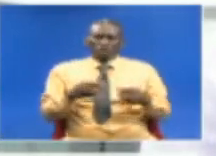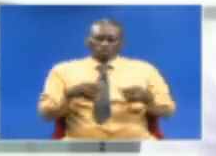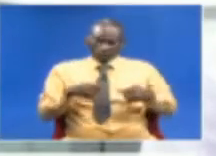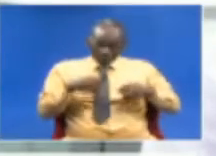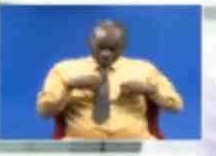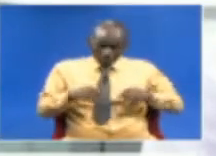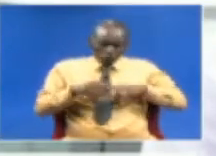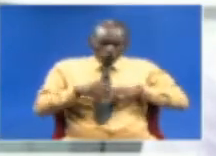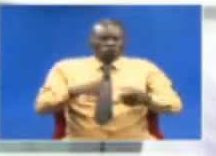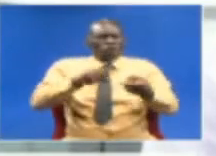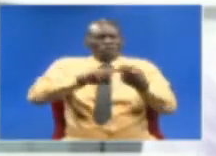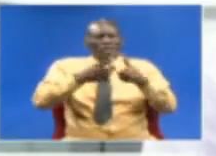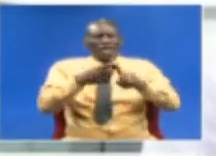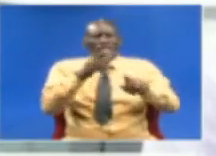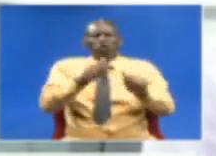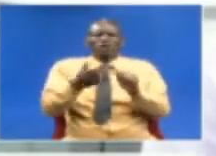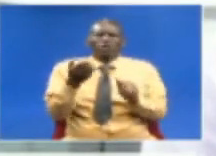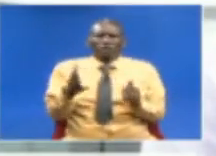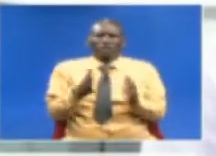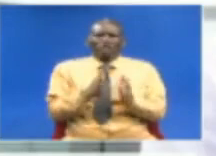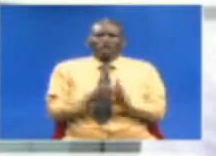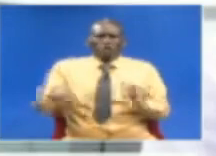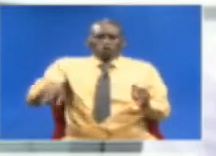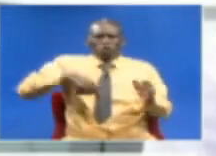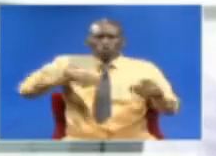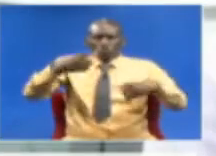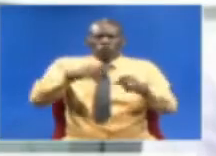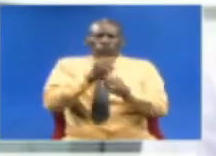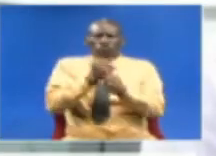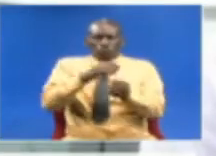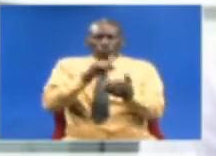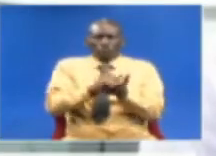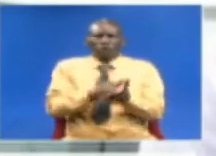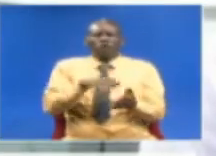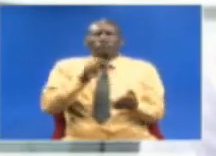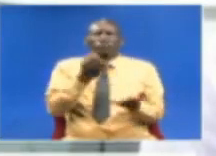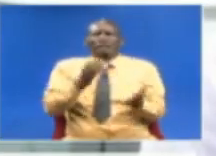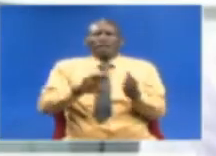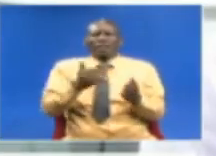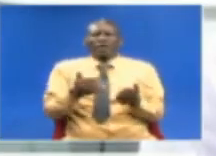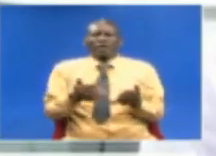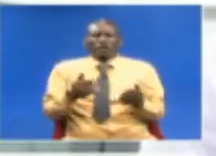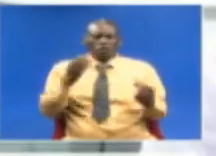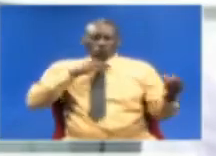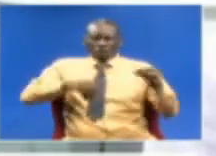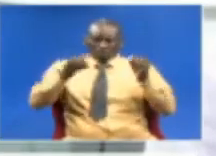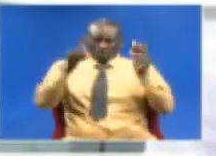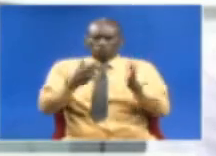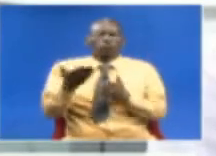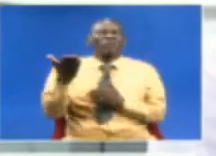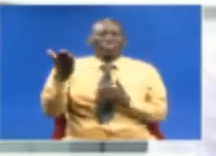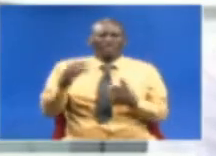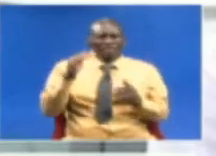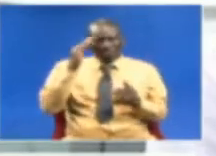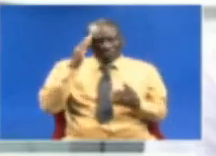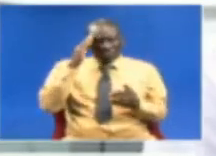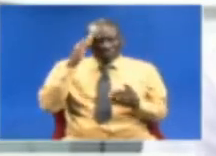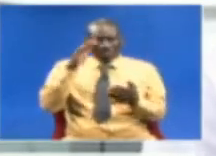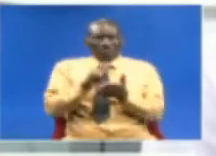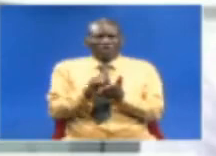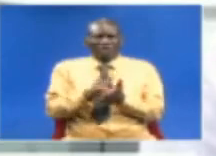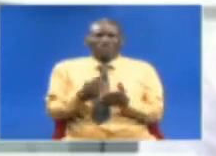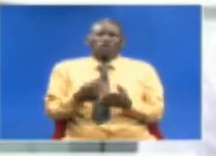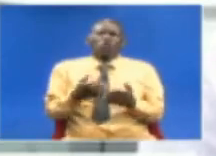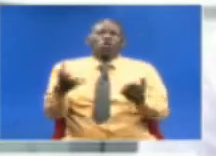that have been laid down, and we will continue to do it. So any other fraudster who is out there thinking that the